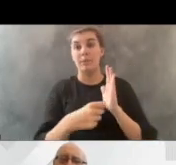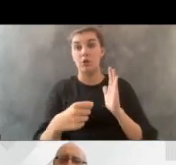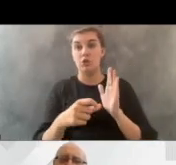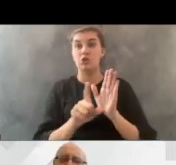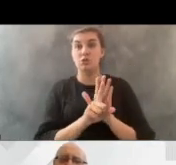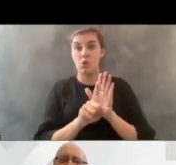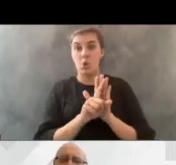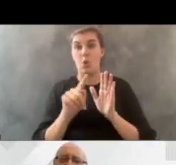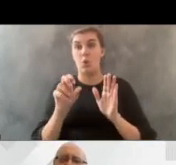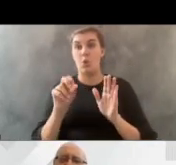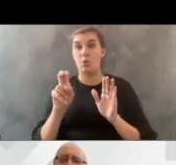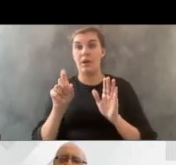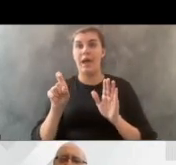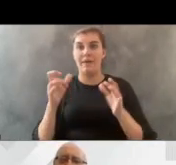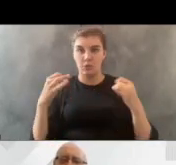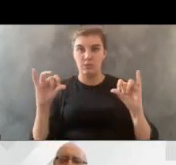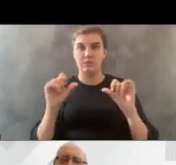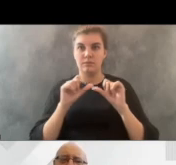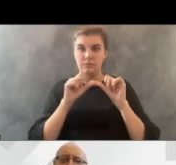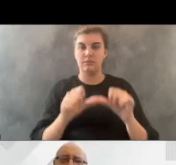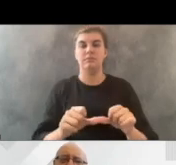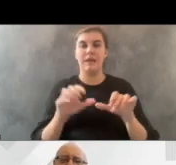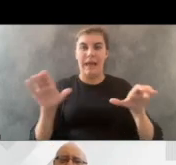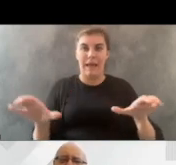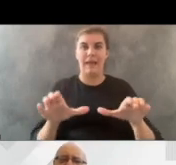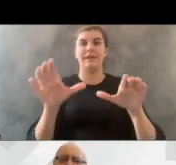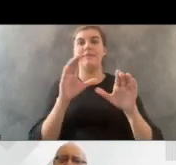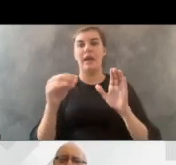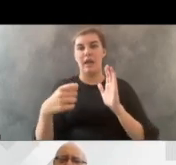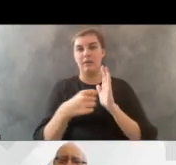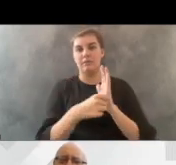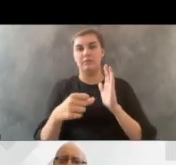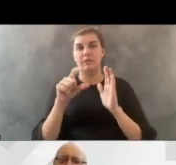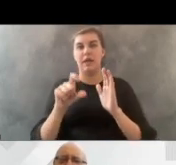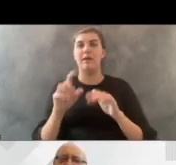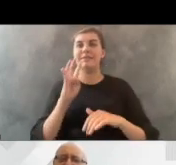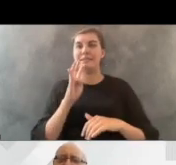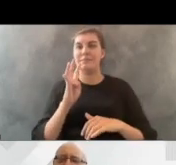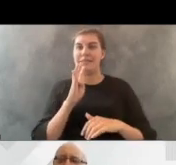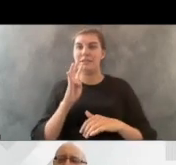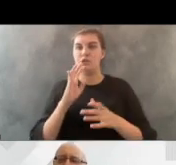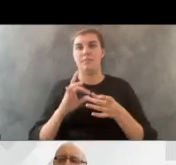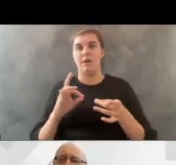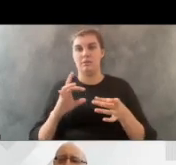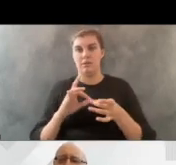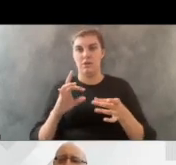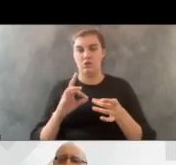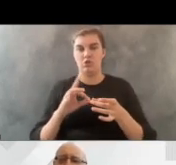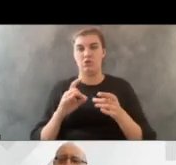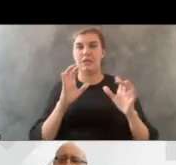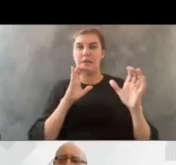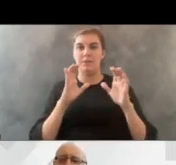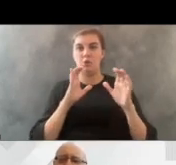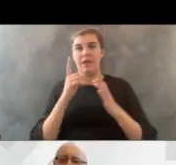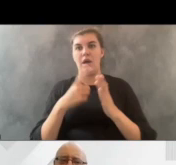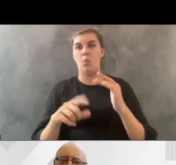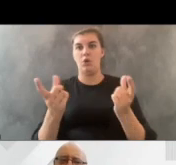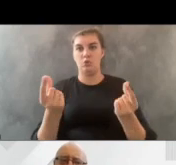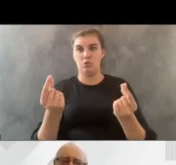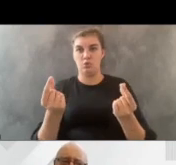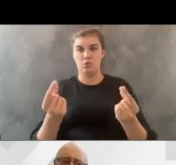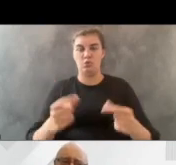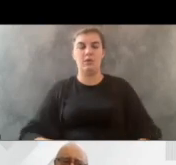crosswalk. Audible and vibrotactile indications for pedestrian signal heads. The pedestrian push buttons or passive